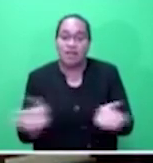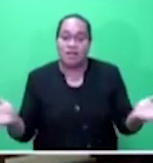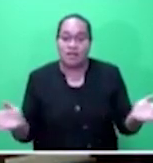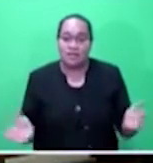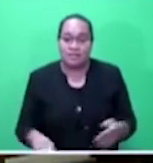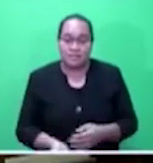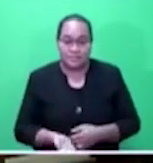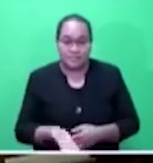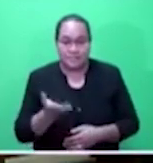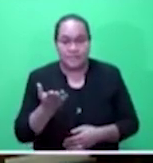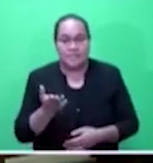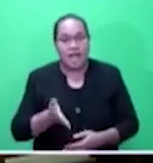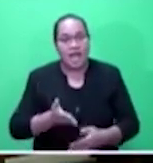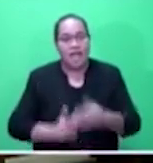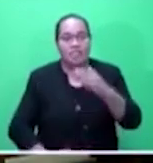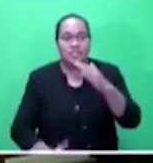Adjournment.